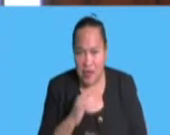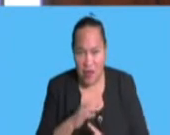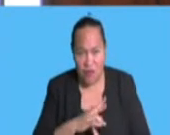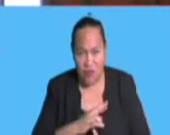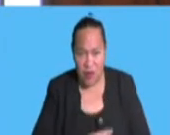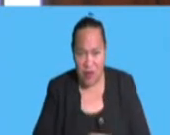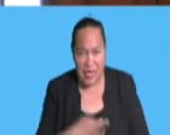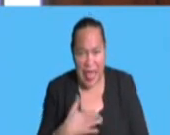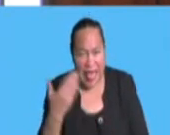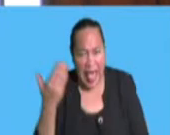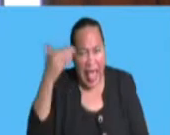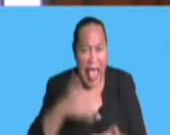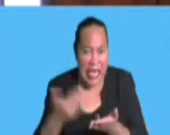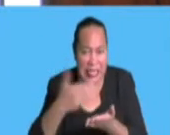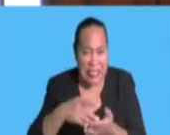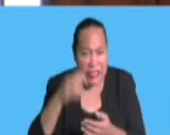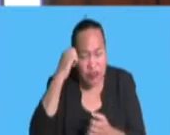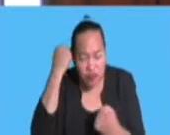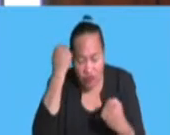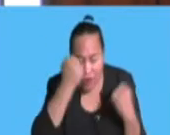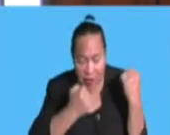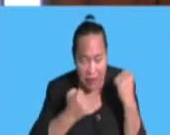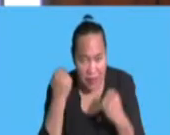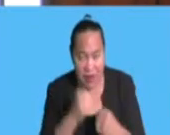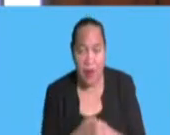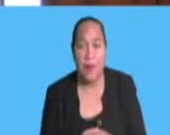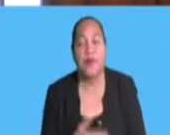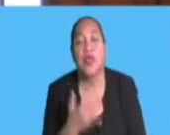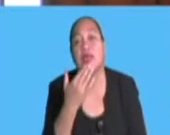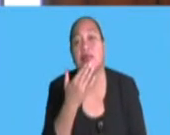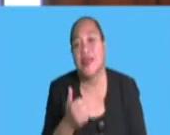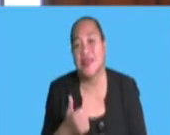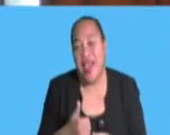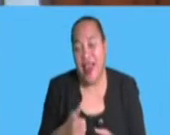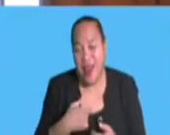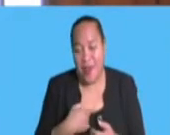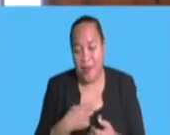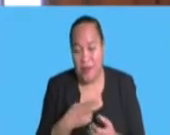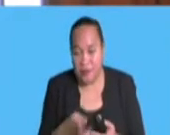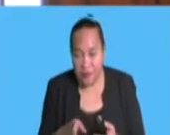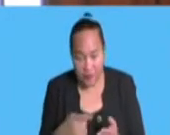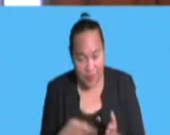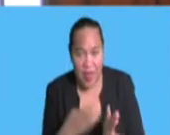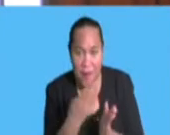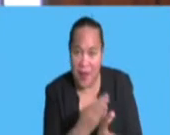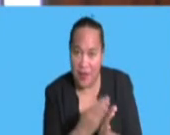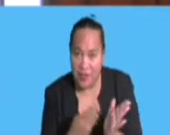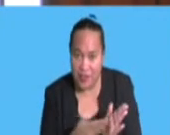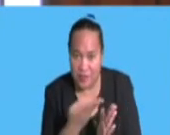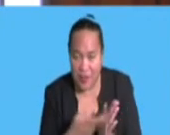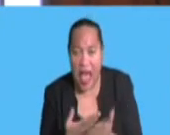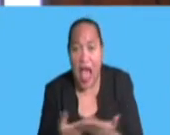added stress. Now, Mr. Speaker, please allow me to now shed light on this austerity budget impacting